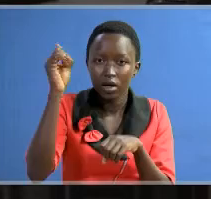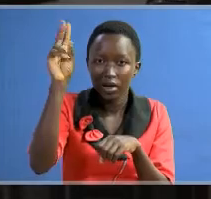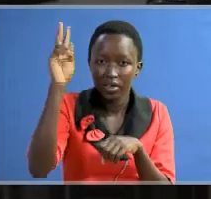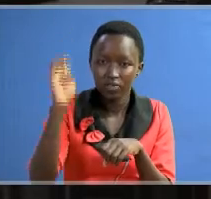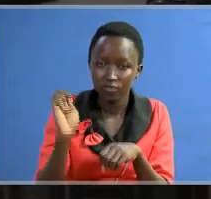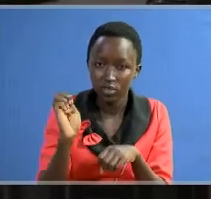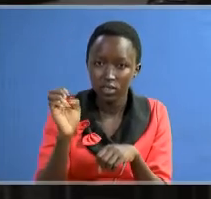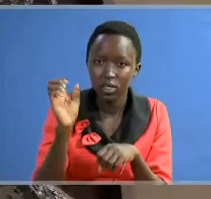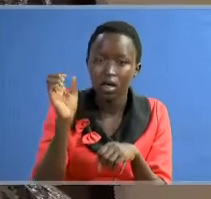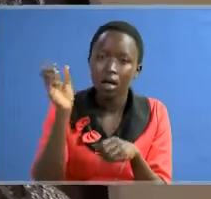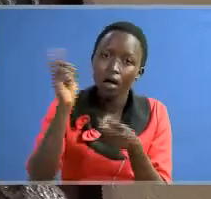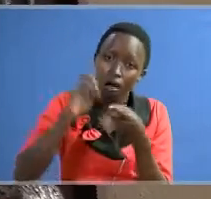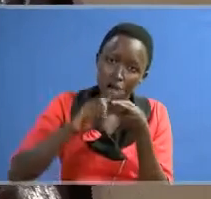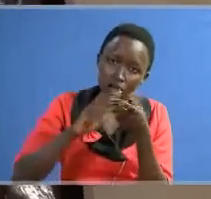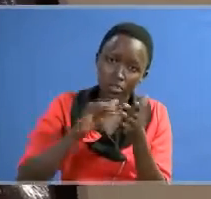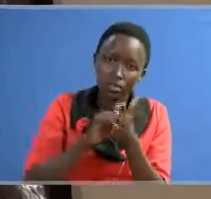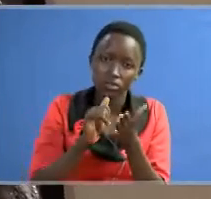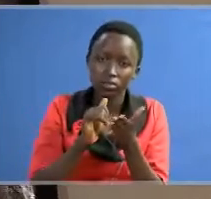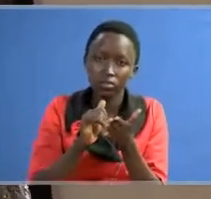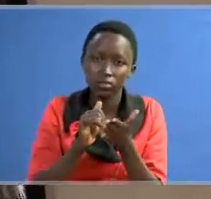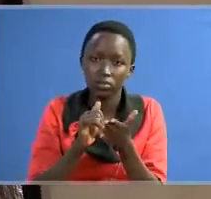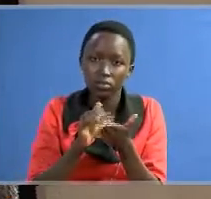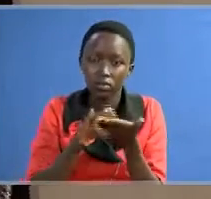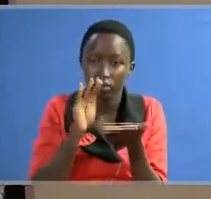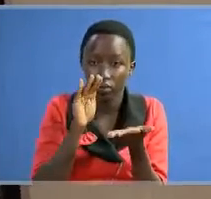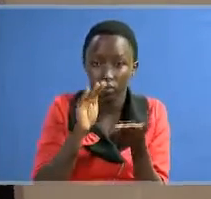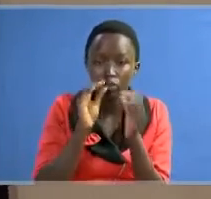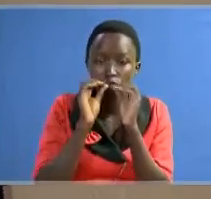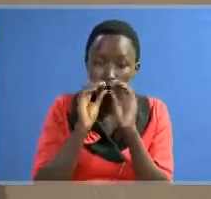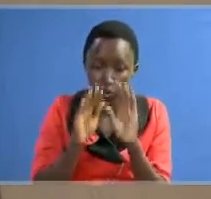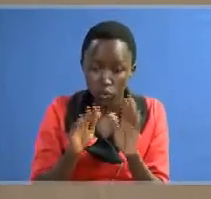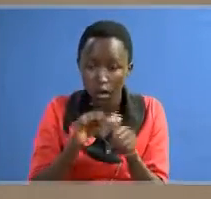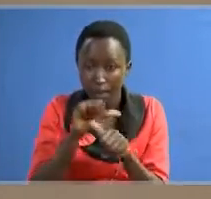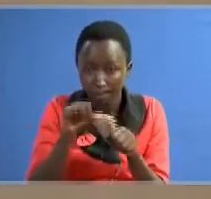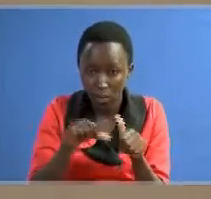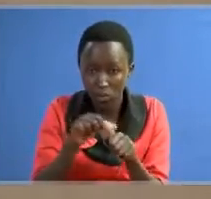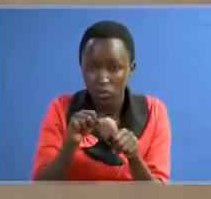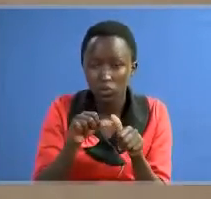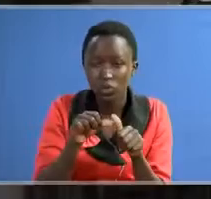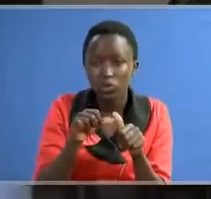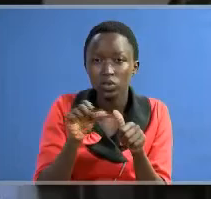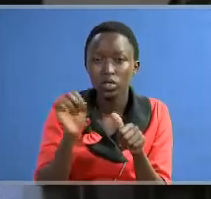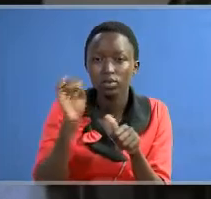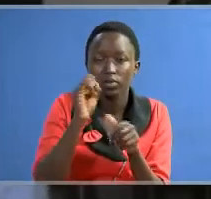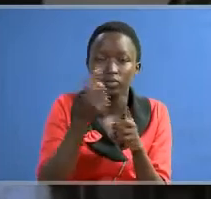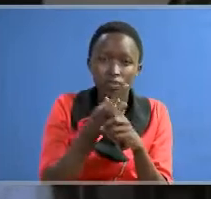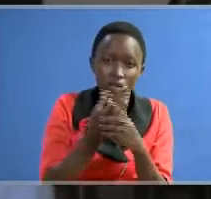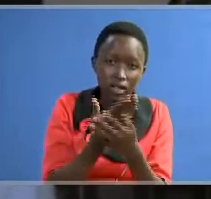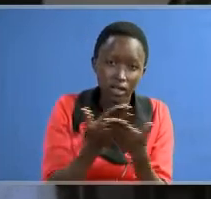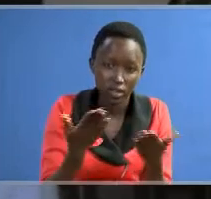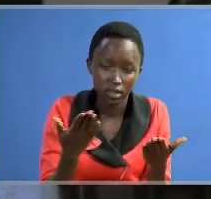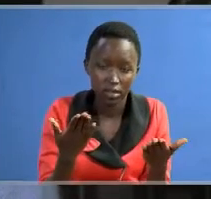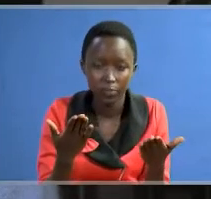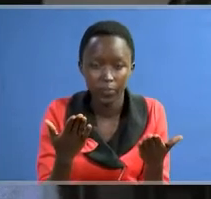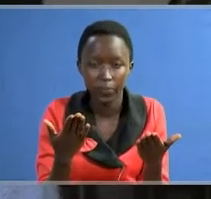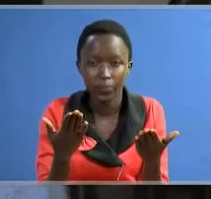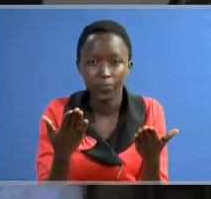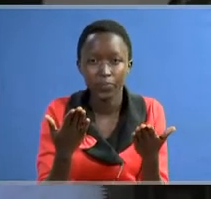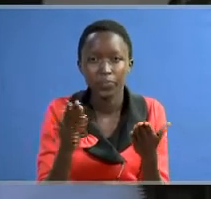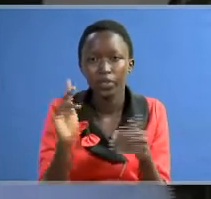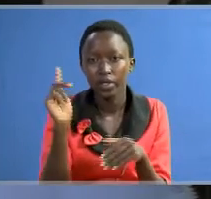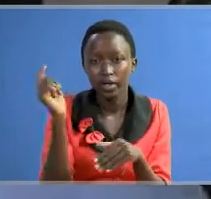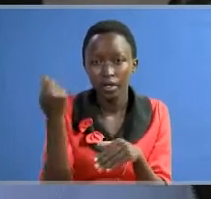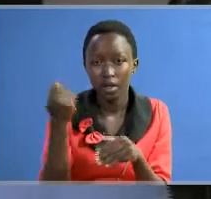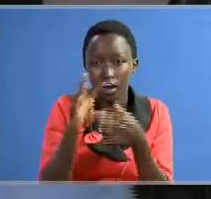on to add more information on the artifacts of stuff about the